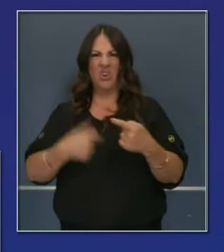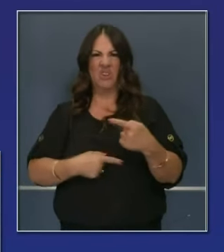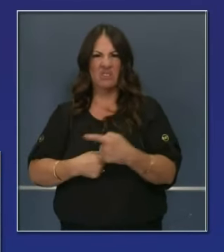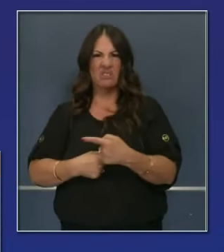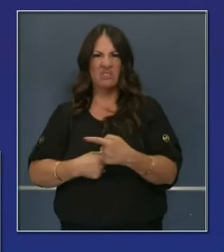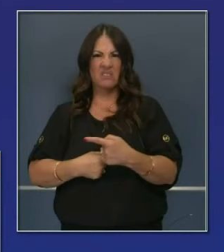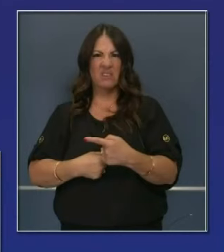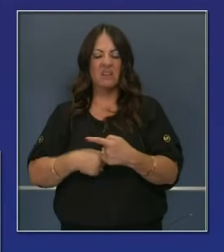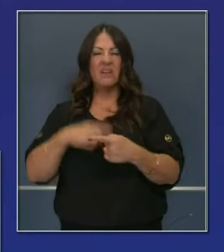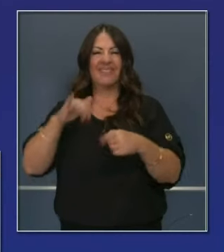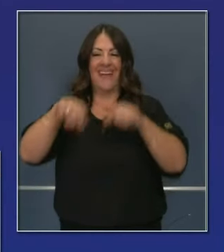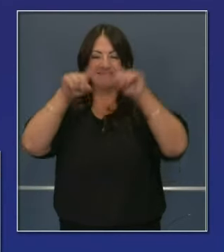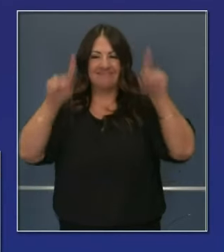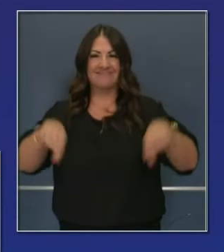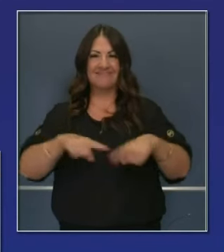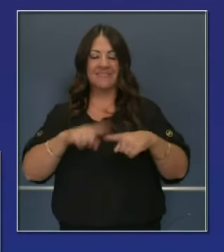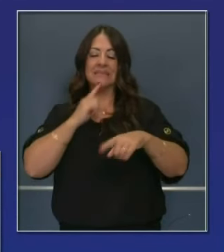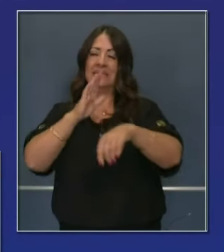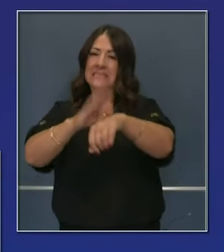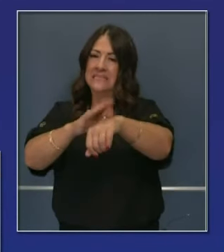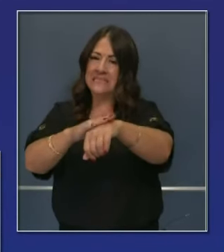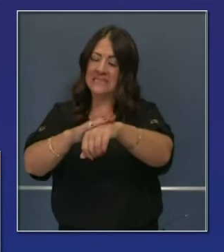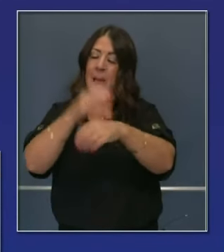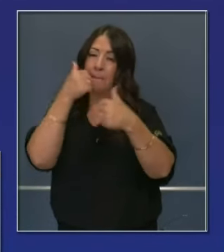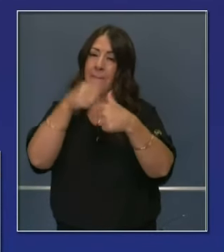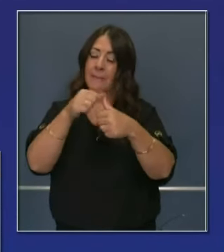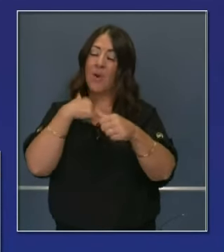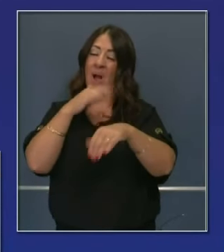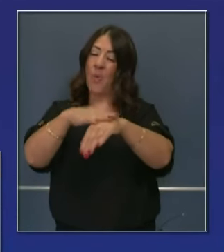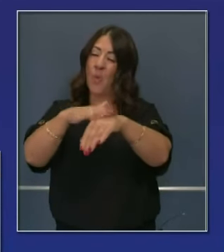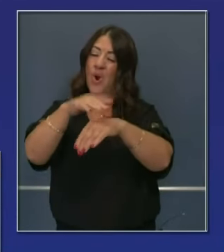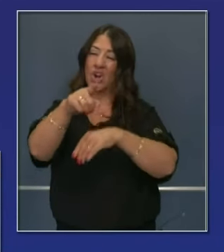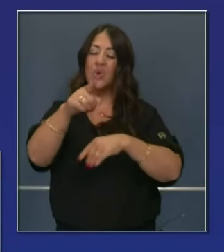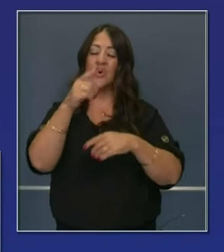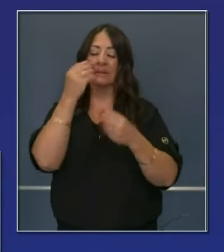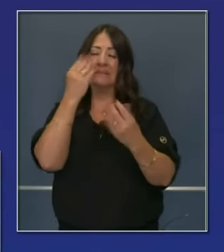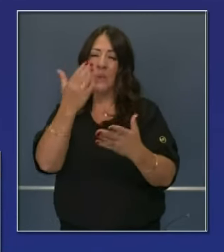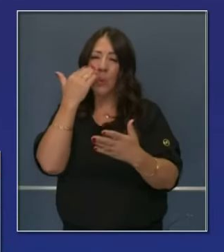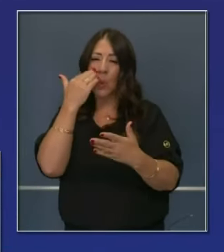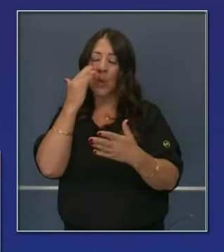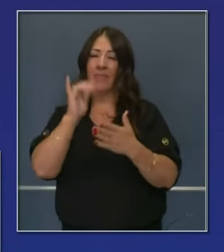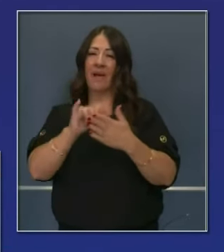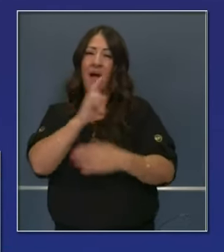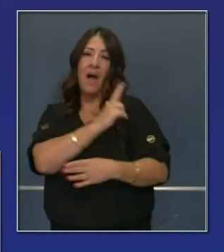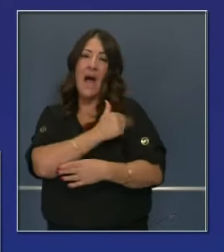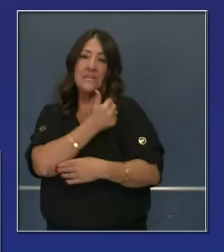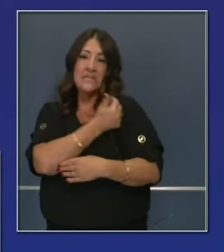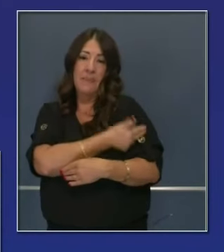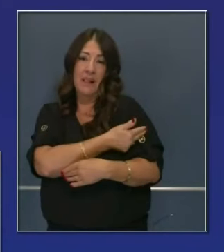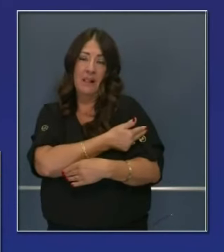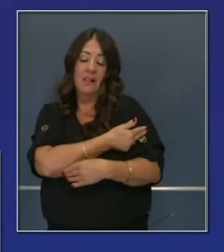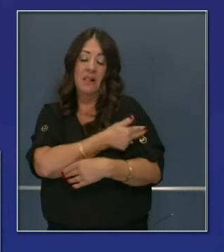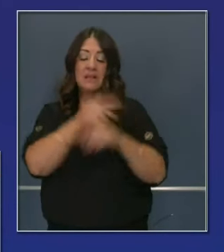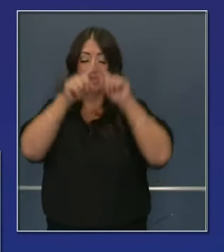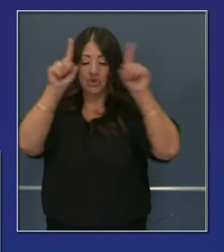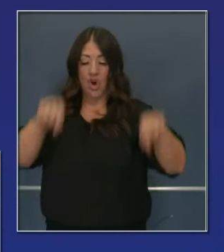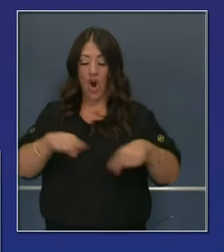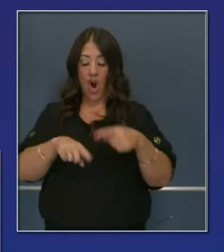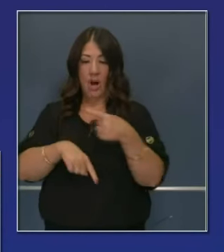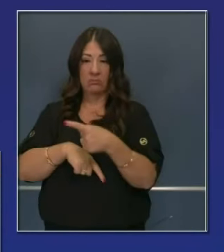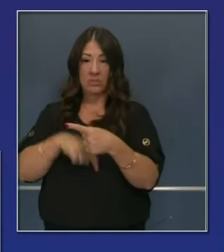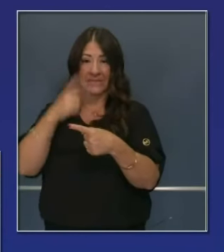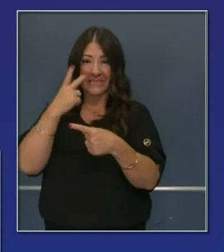consideration. We've been previewing this now for a number of weeks. You may recall the hospitalization chart that many of you are familiar with. We've